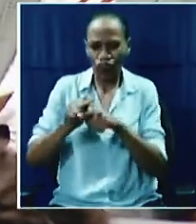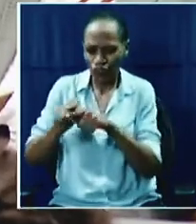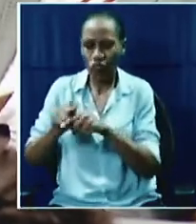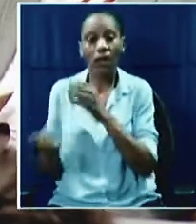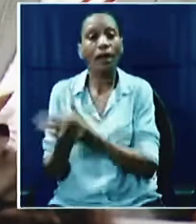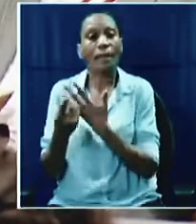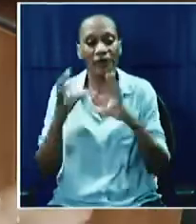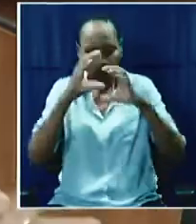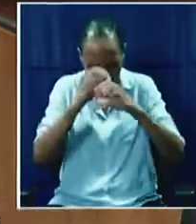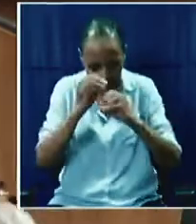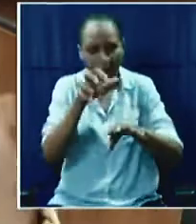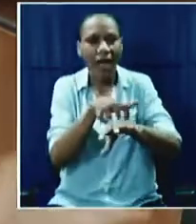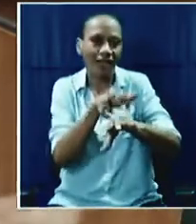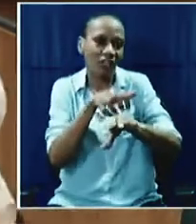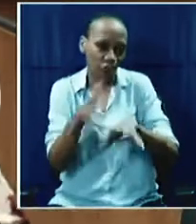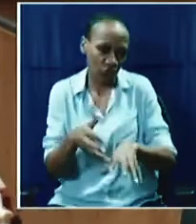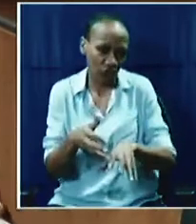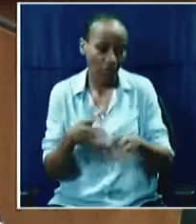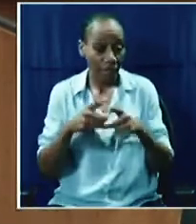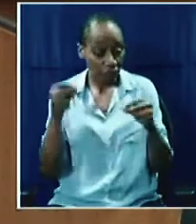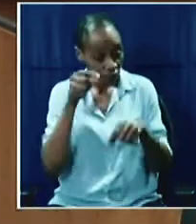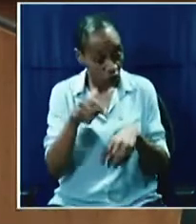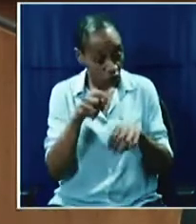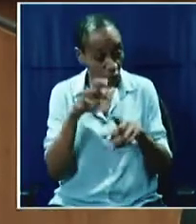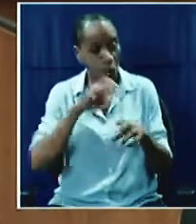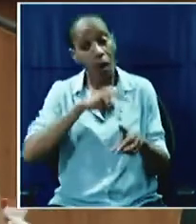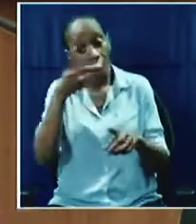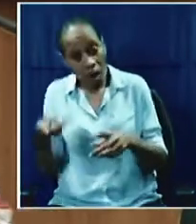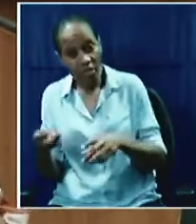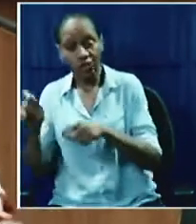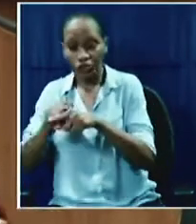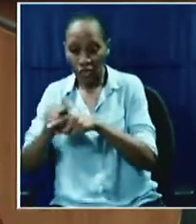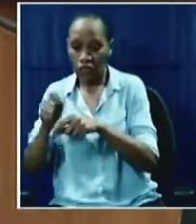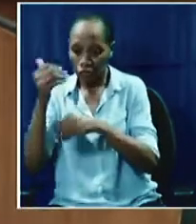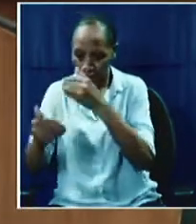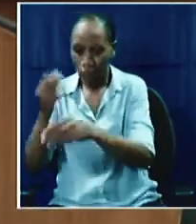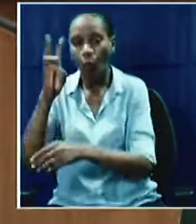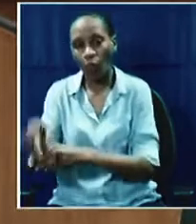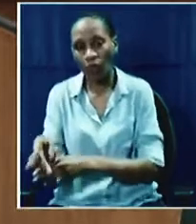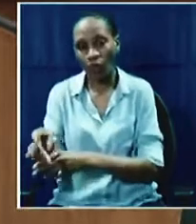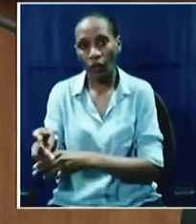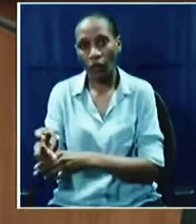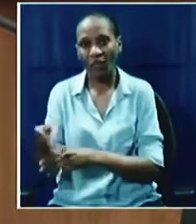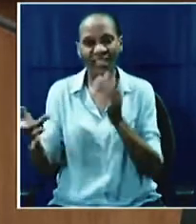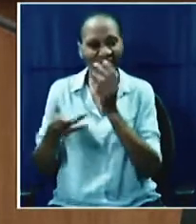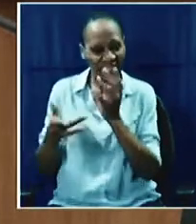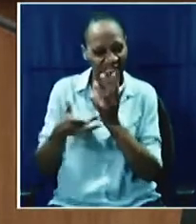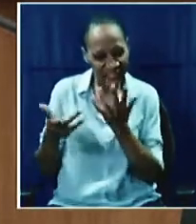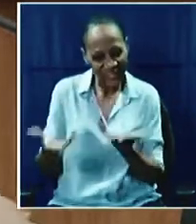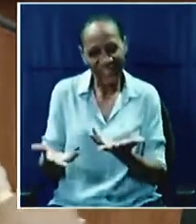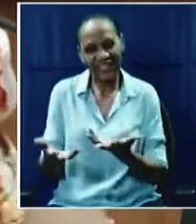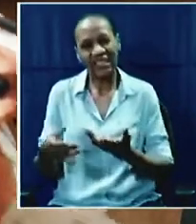Zizofunda nokuba ama-para-vets ngoba wekho ama-vets emakhaya nezinto ezinjalo. So asimile,